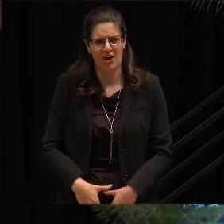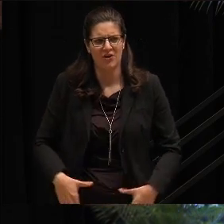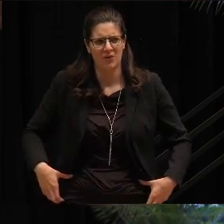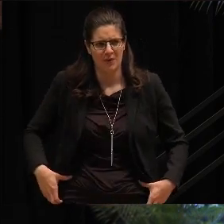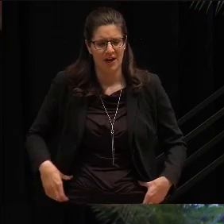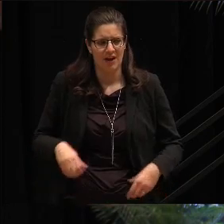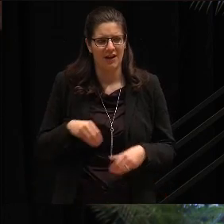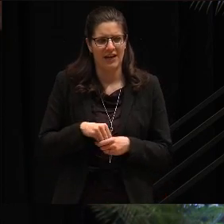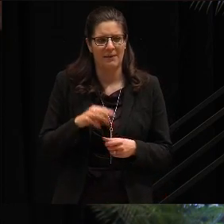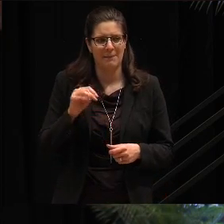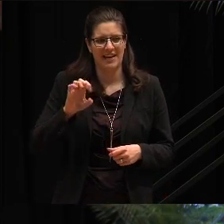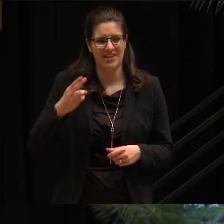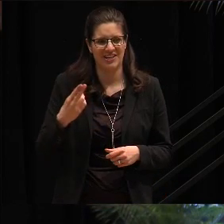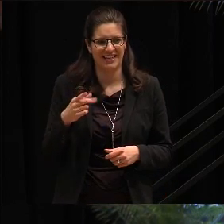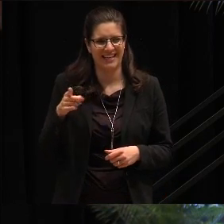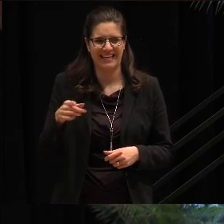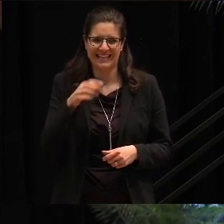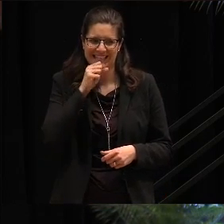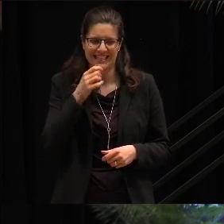89.